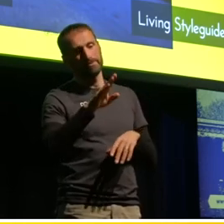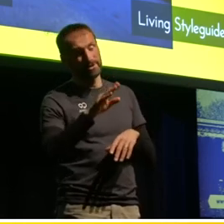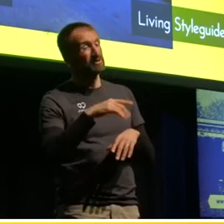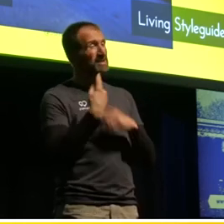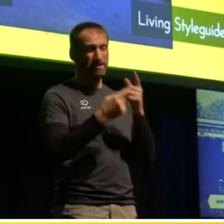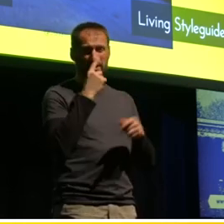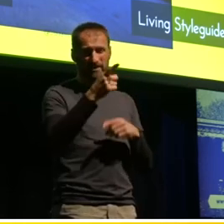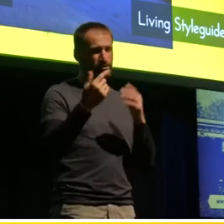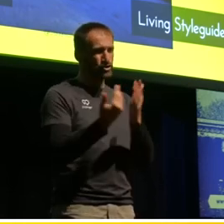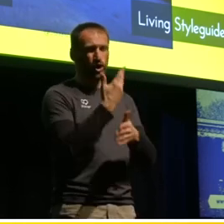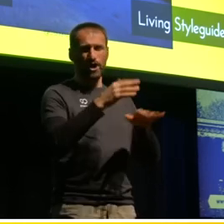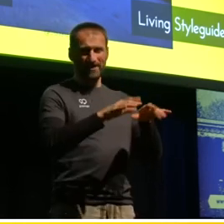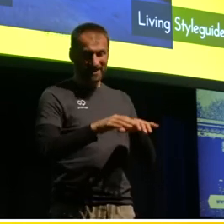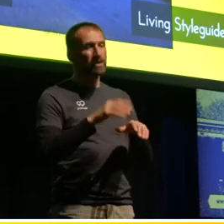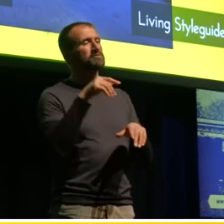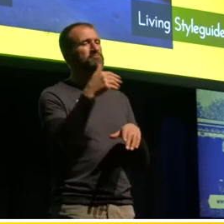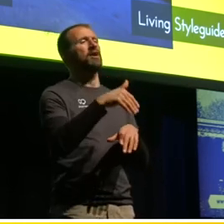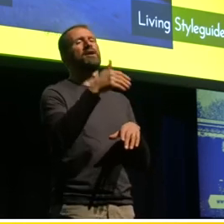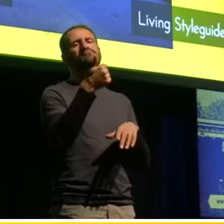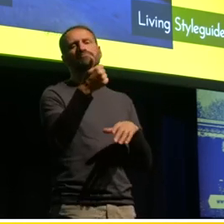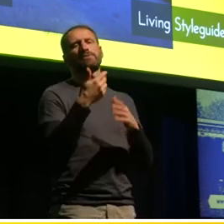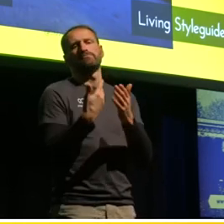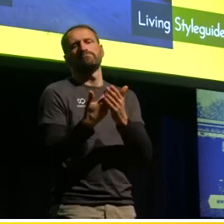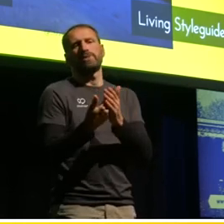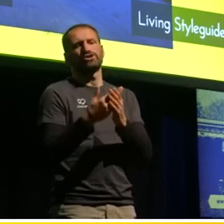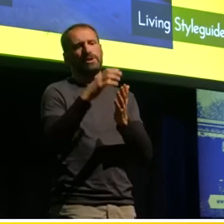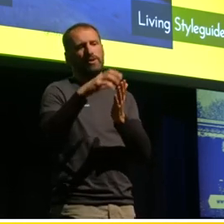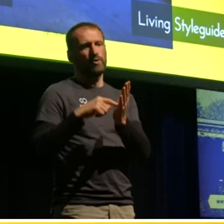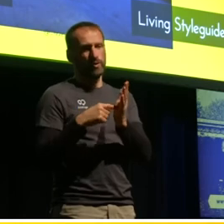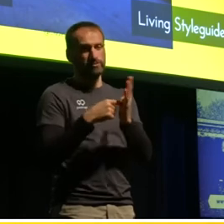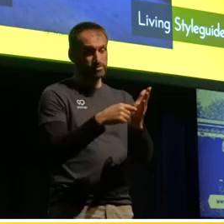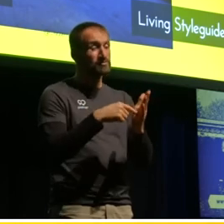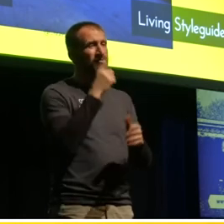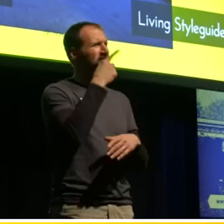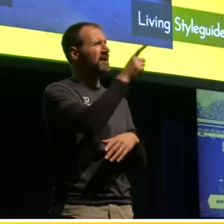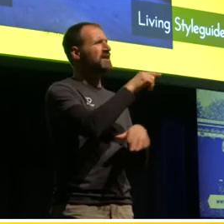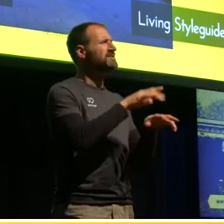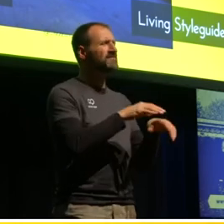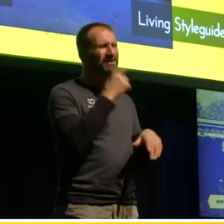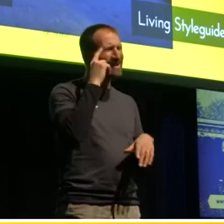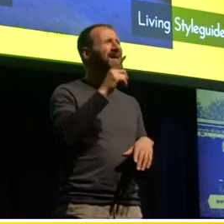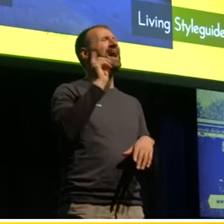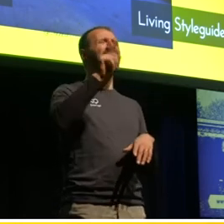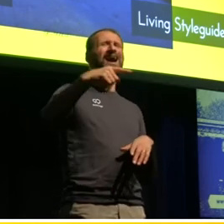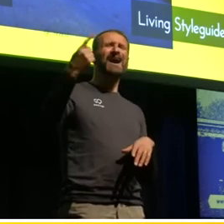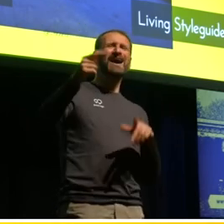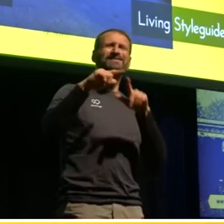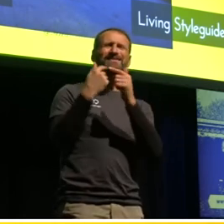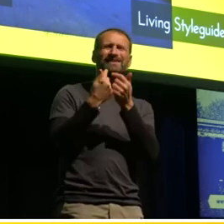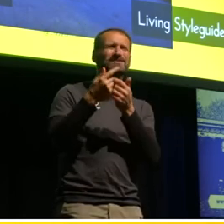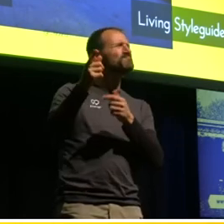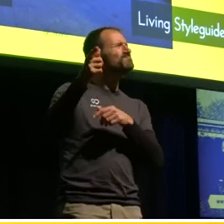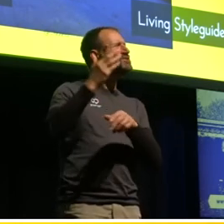example code and code we use. So if some other developers think like, oh, the other team didn't, they built something nicely